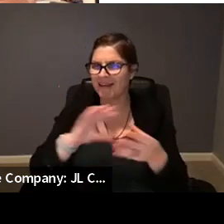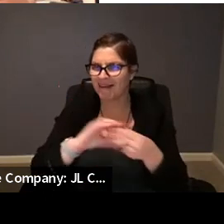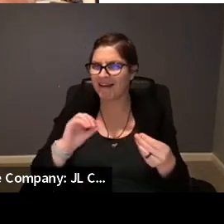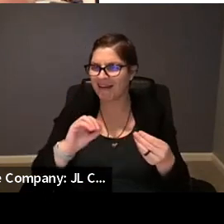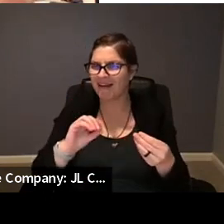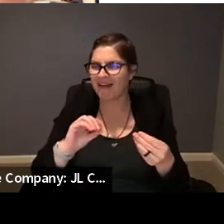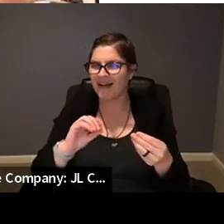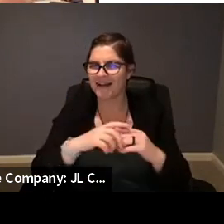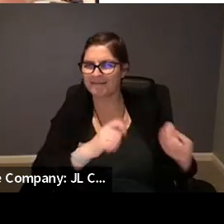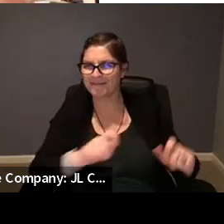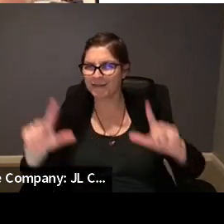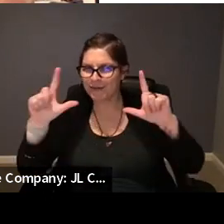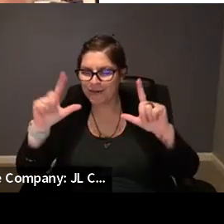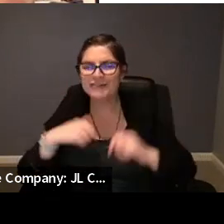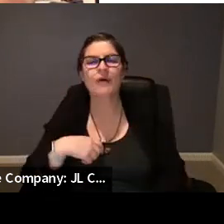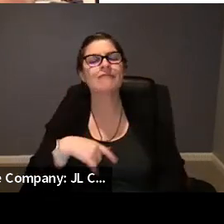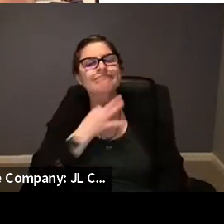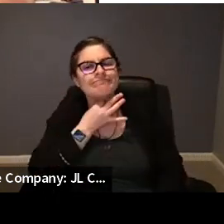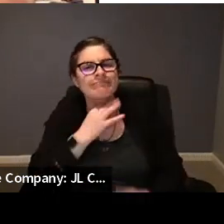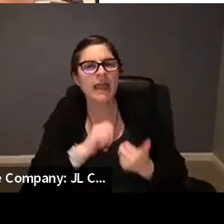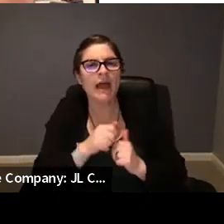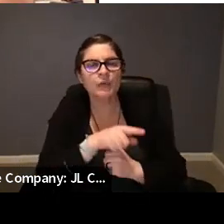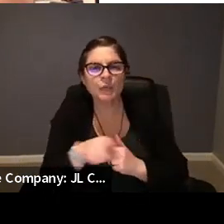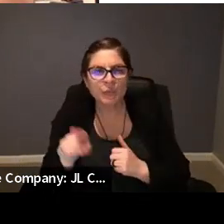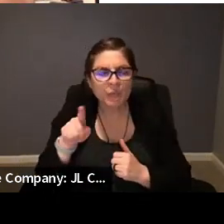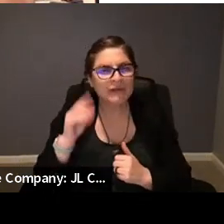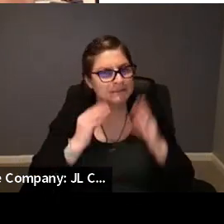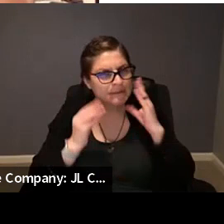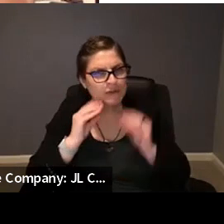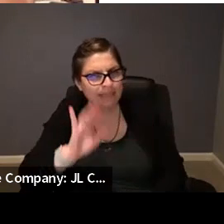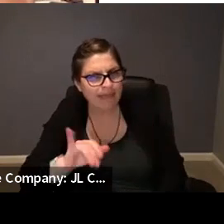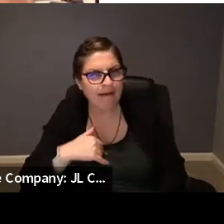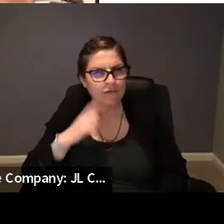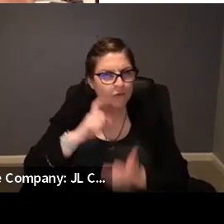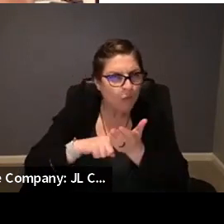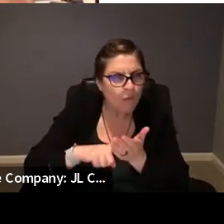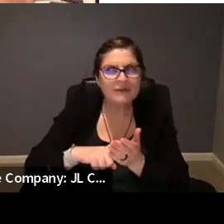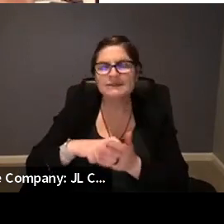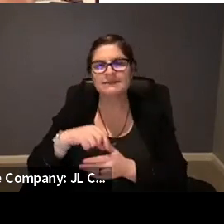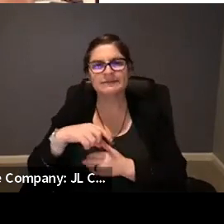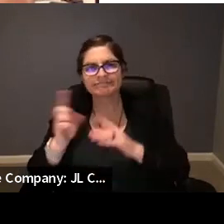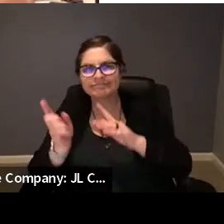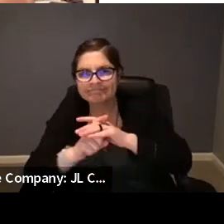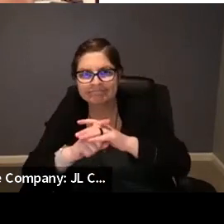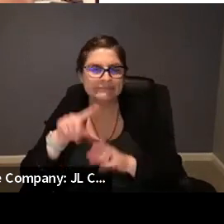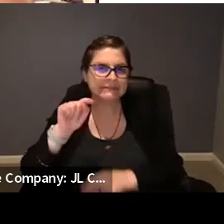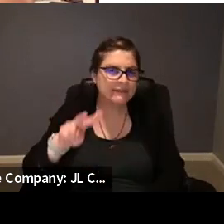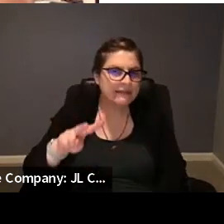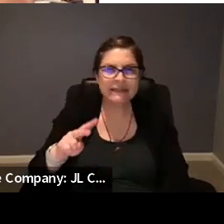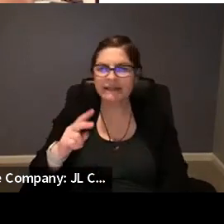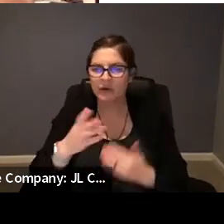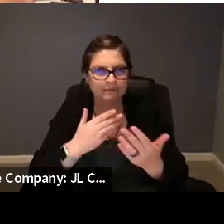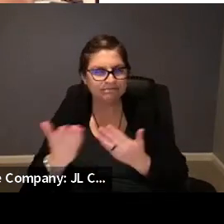all experienced recent coverage and public narratives around disability, mental health,